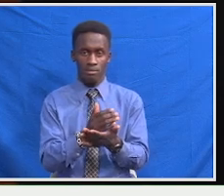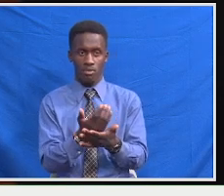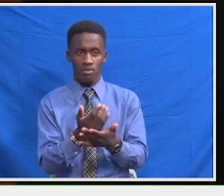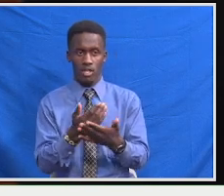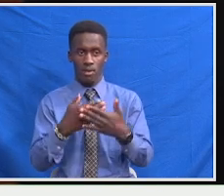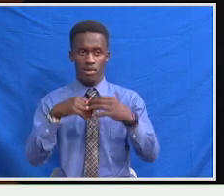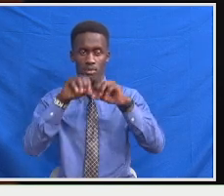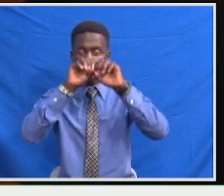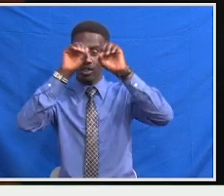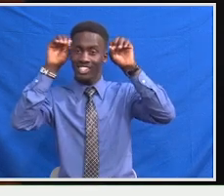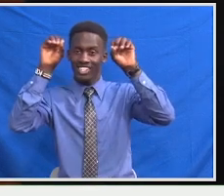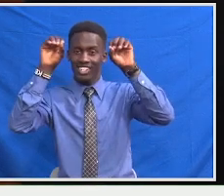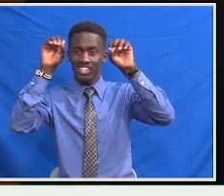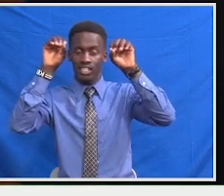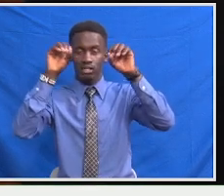President.